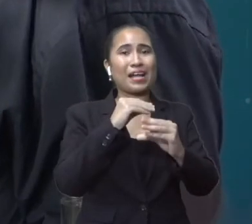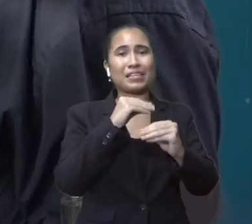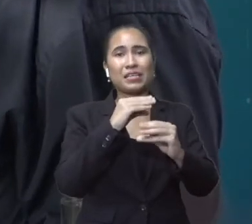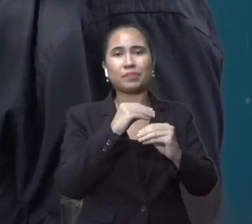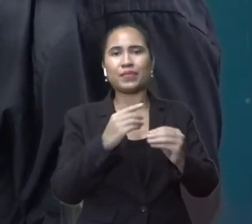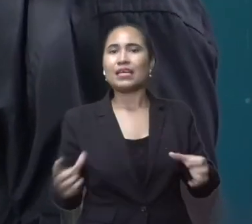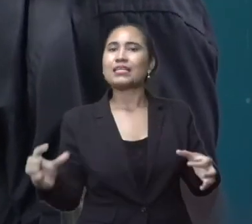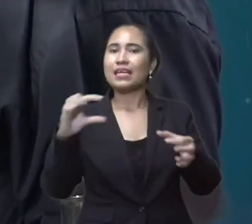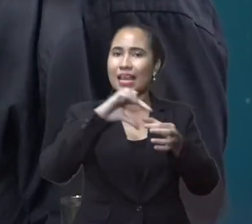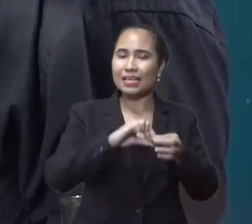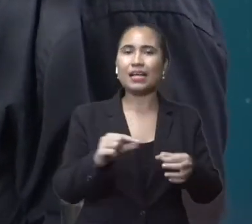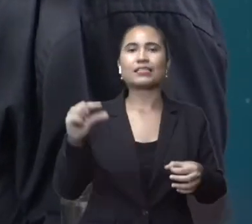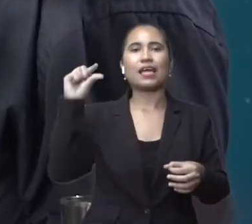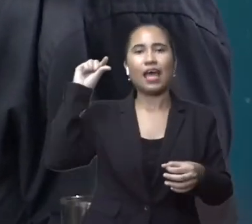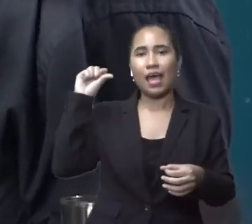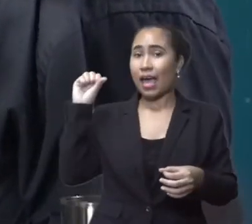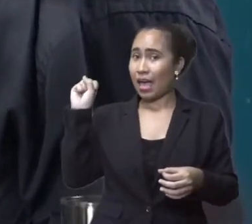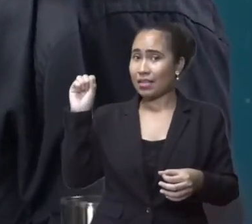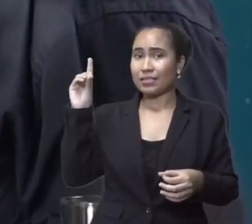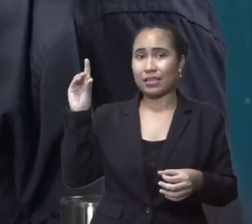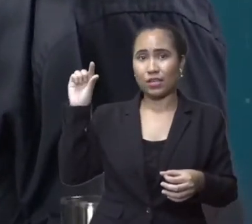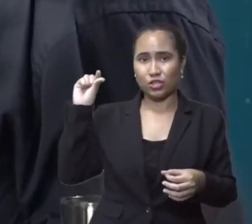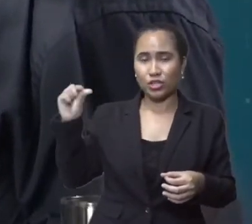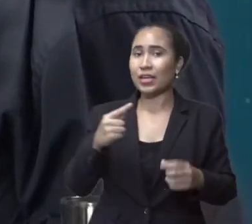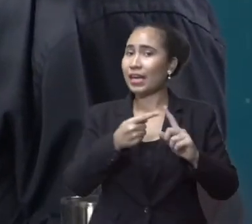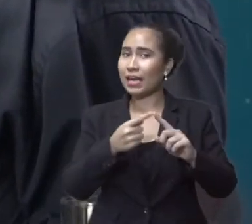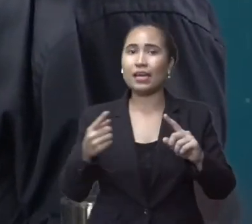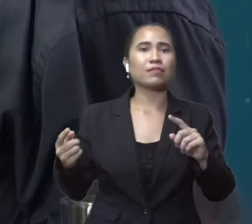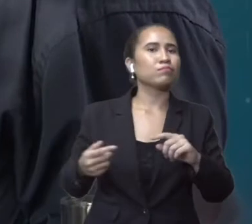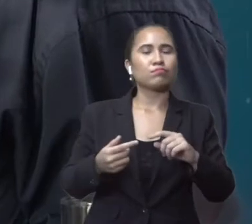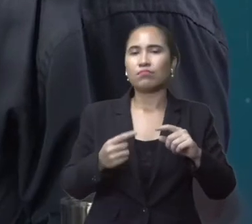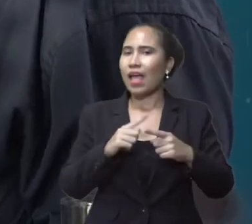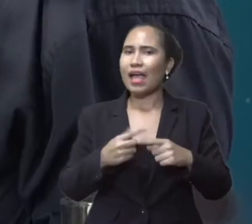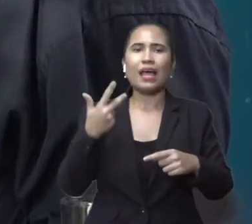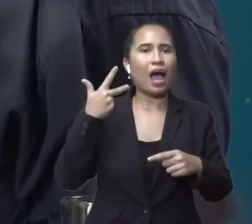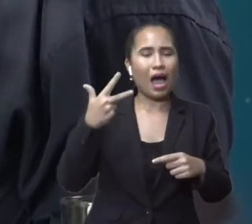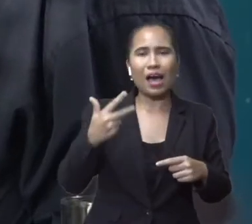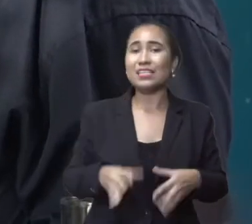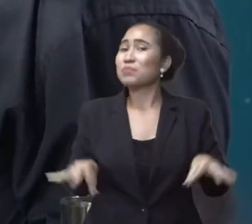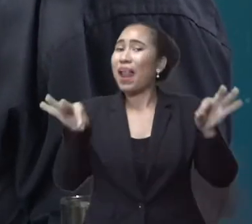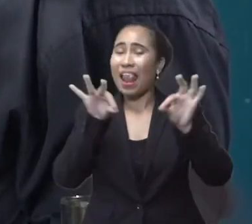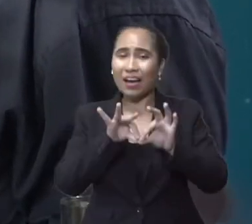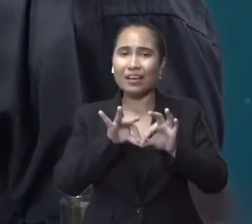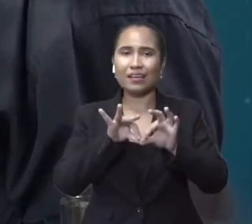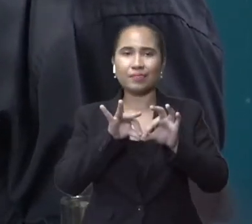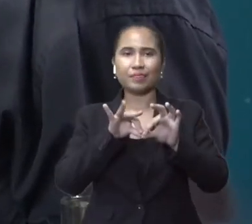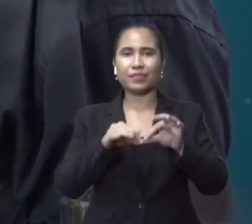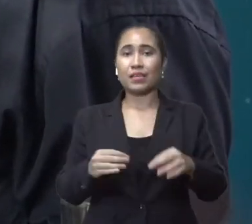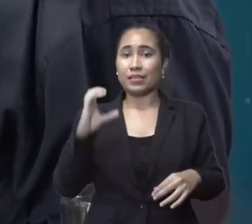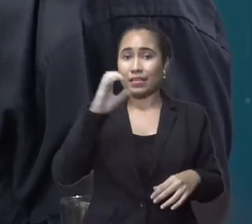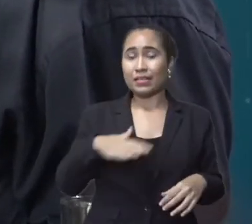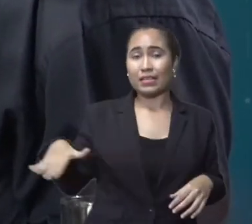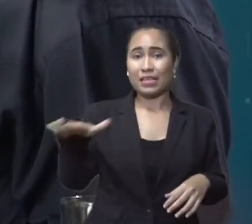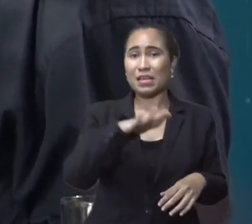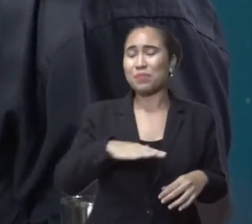that's linked, that's SDG 1, that's also linked to SDG 8 on employment and economic growth, which is very important. But as you know, the Caribbean